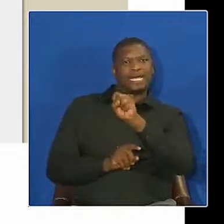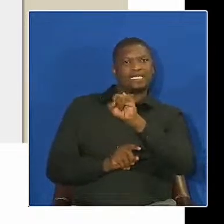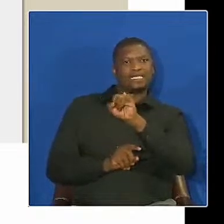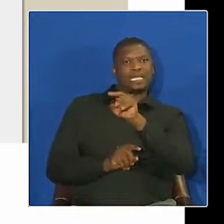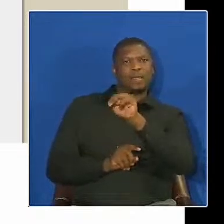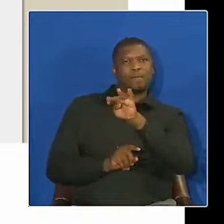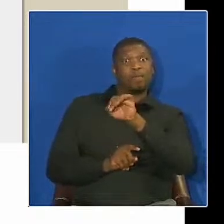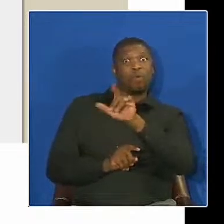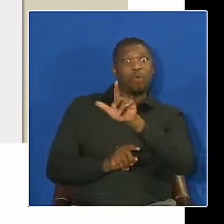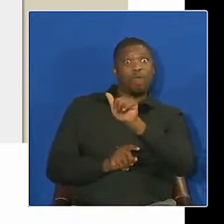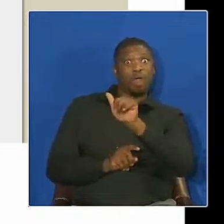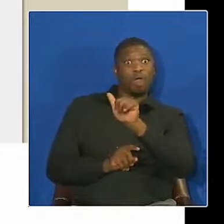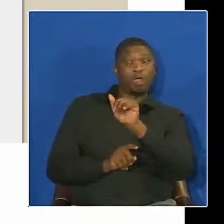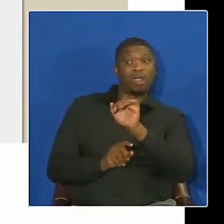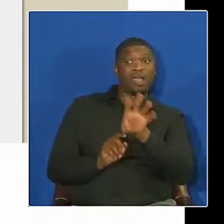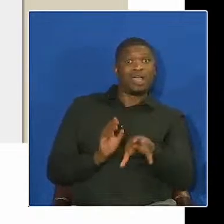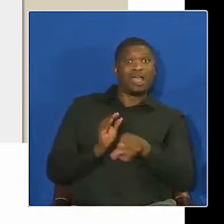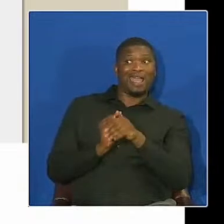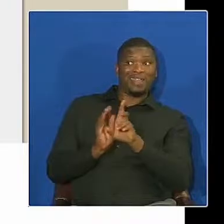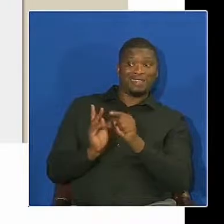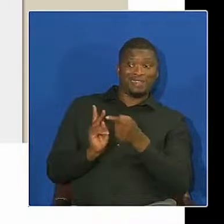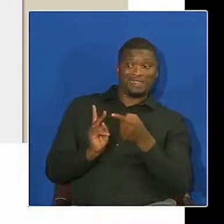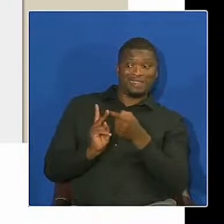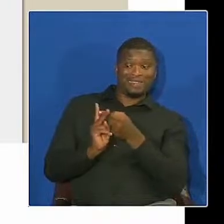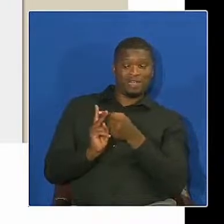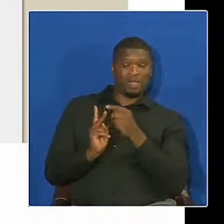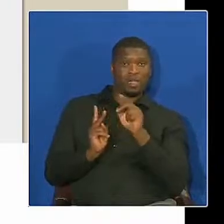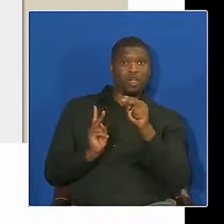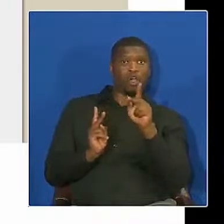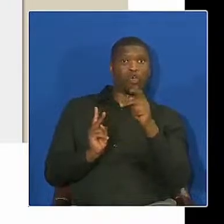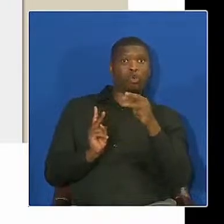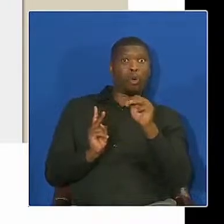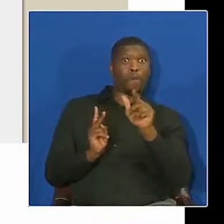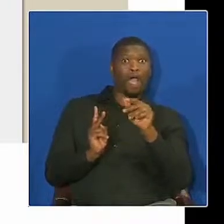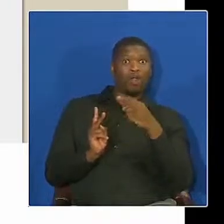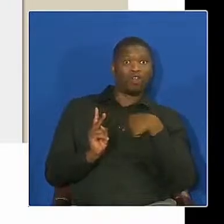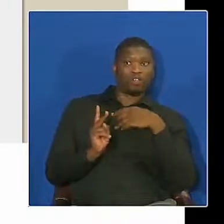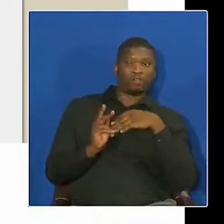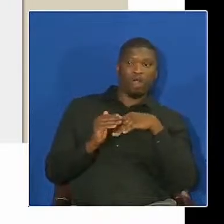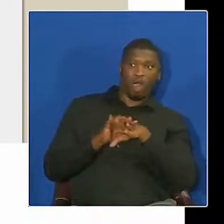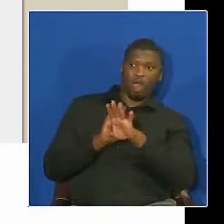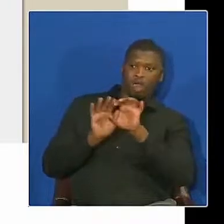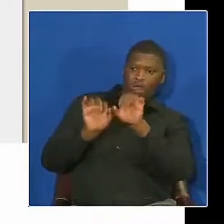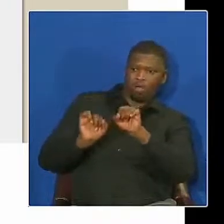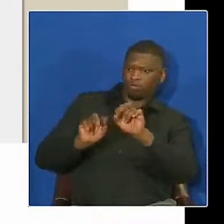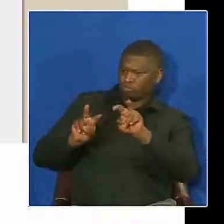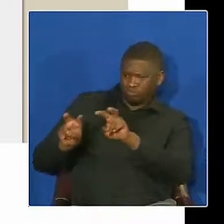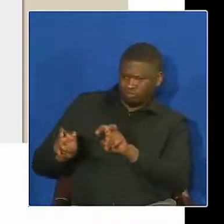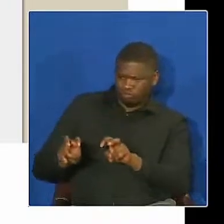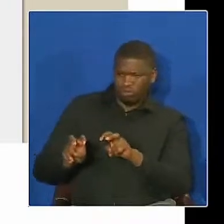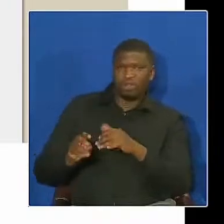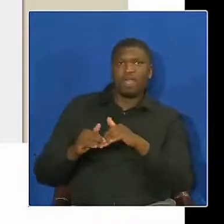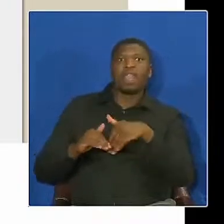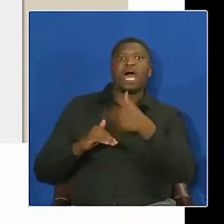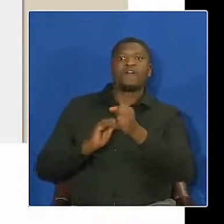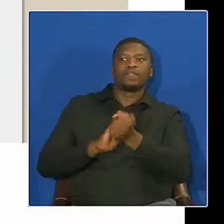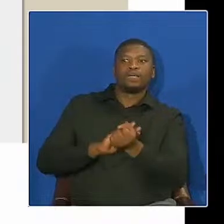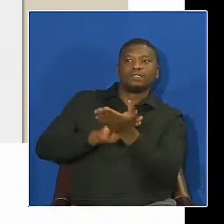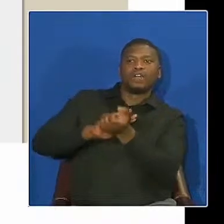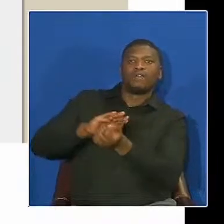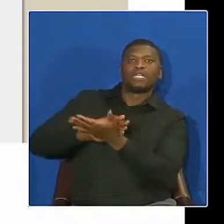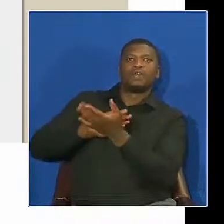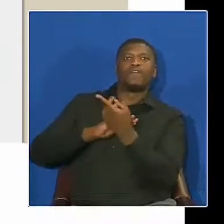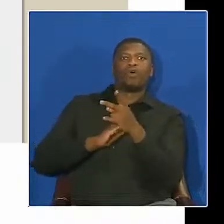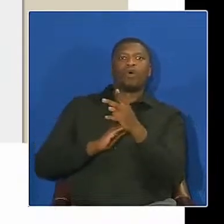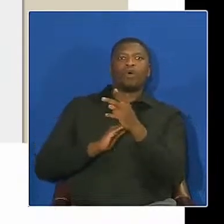Head, Lieutenant General Khumalo, offices after serving them with notices of arrest. This